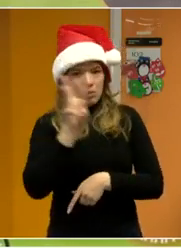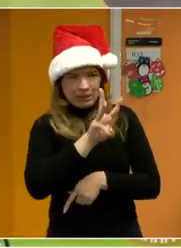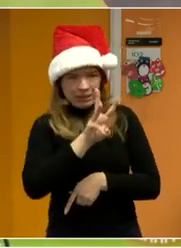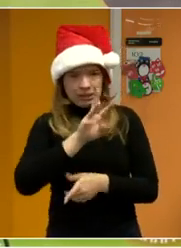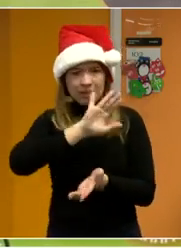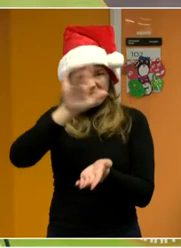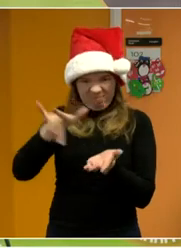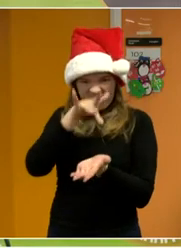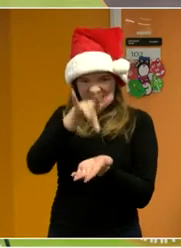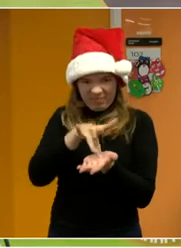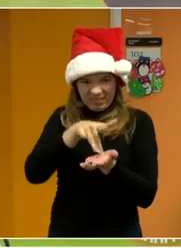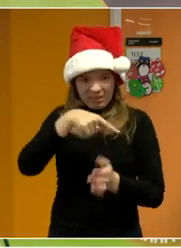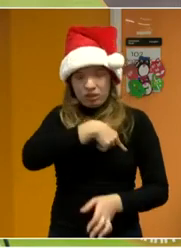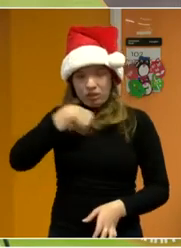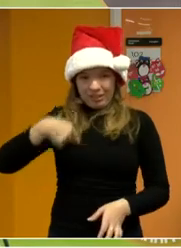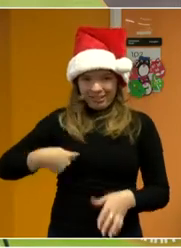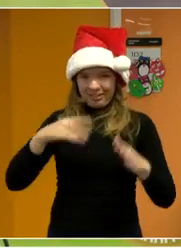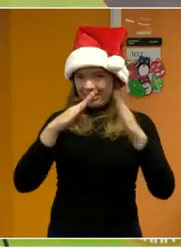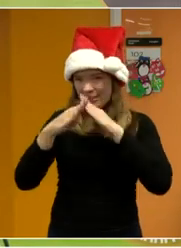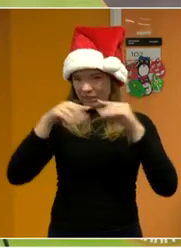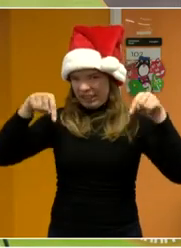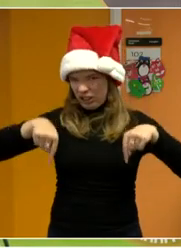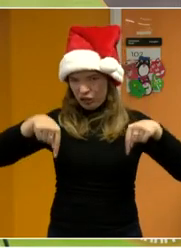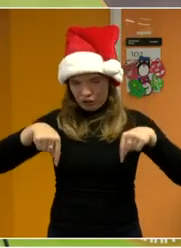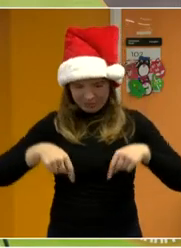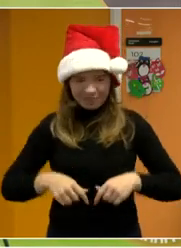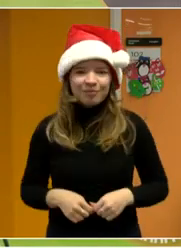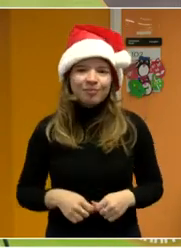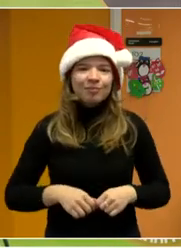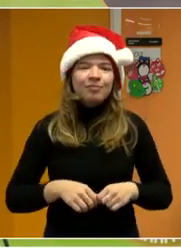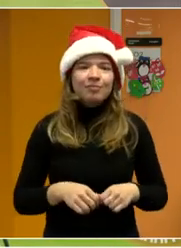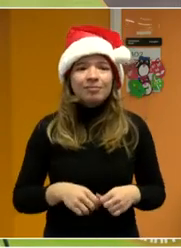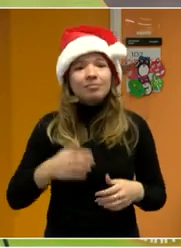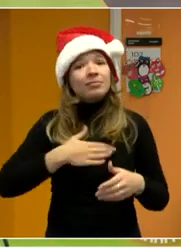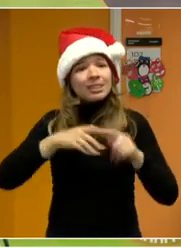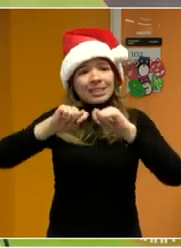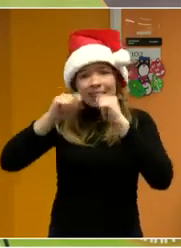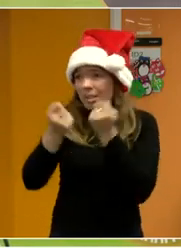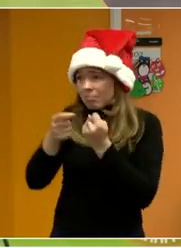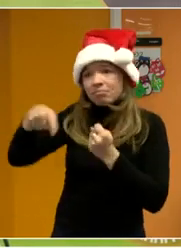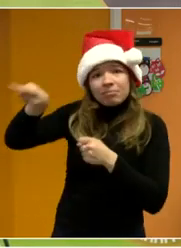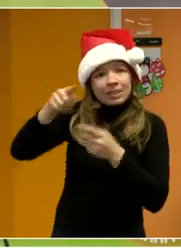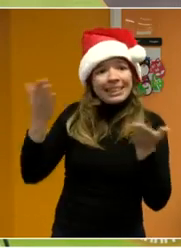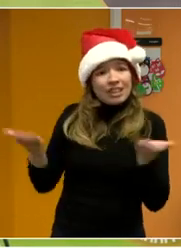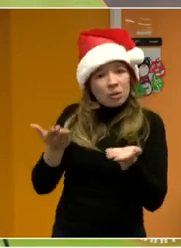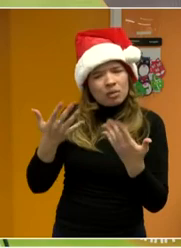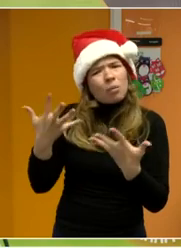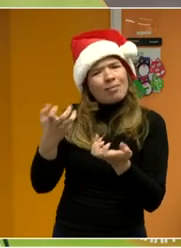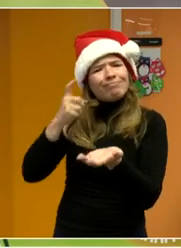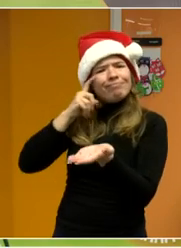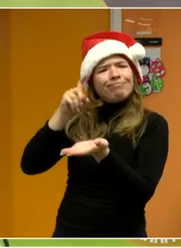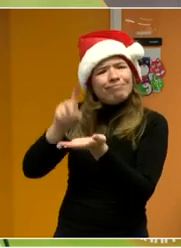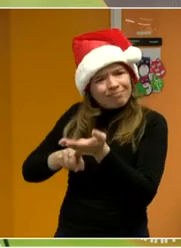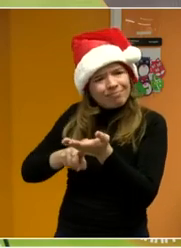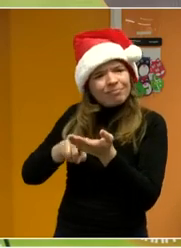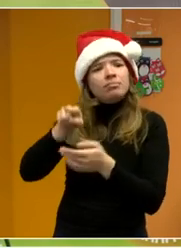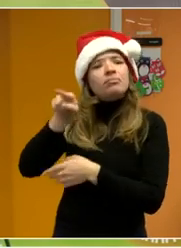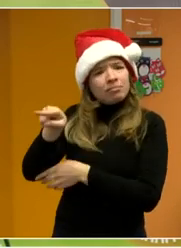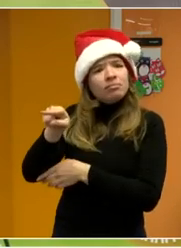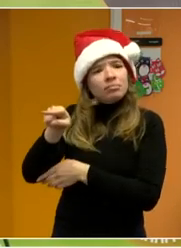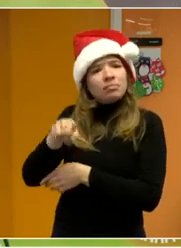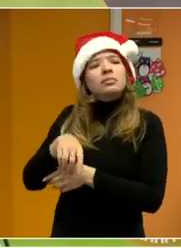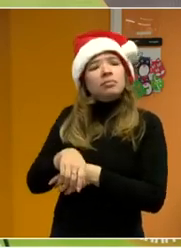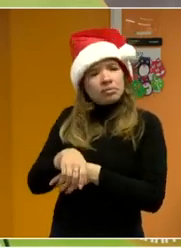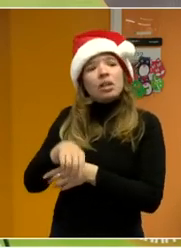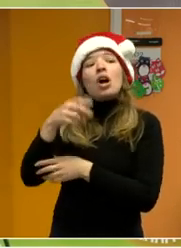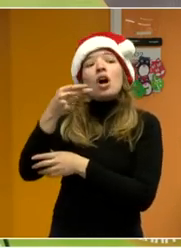I'm joined today by members of my team, and I want to acknowledge them. First, Hillary Carnes, who is the Director of